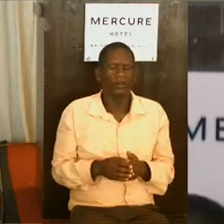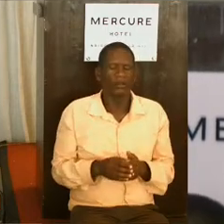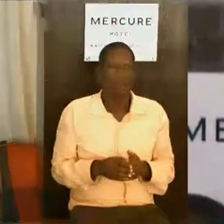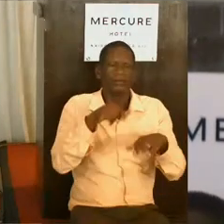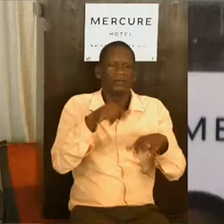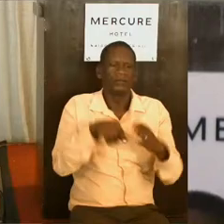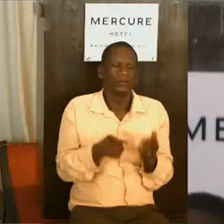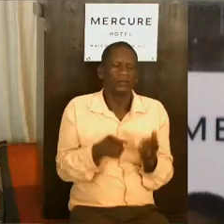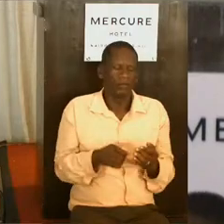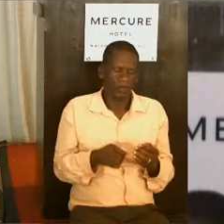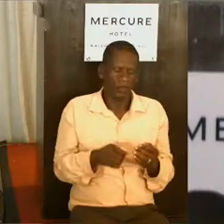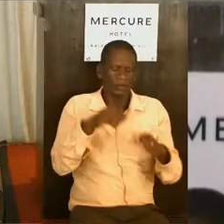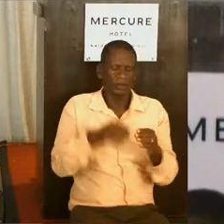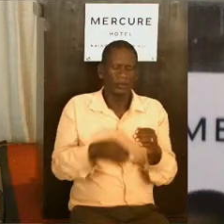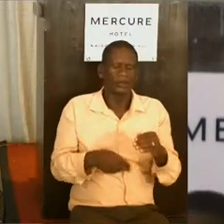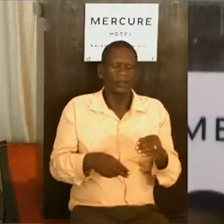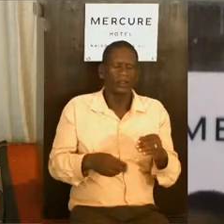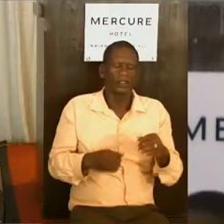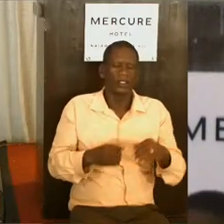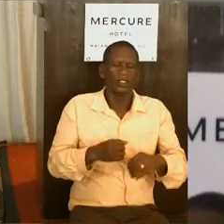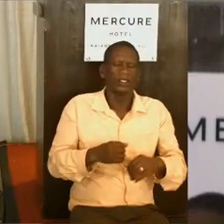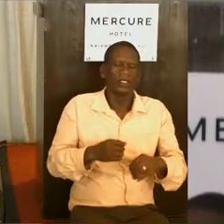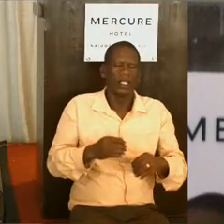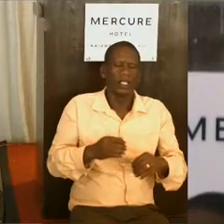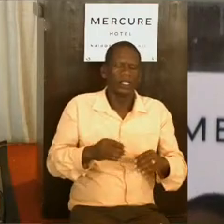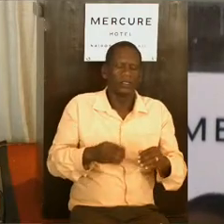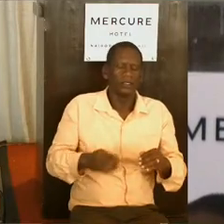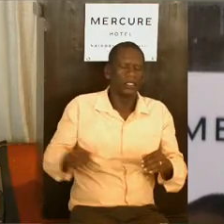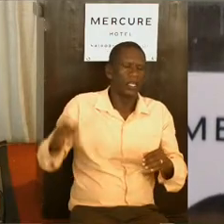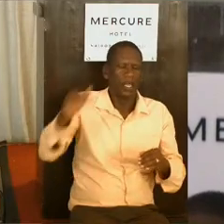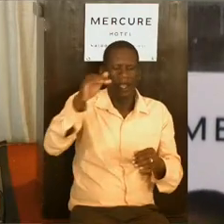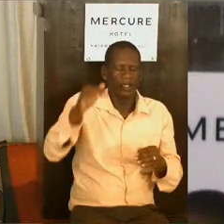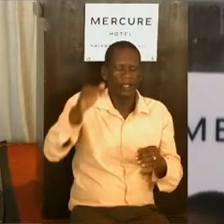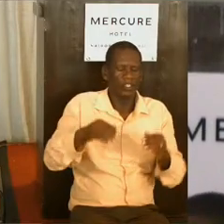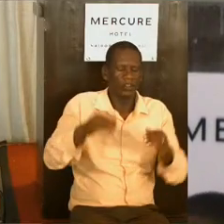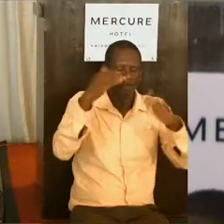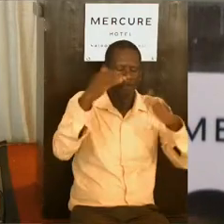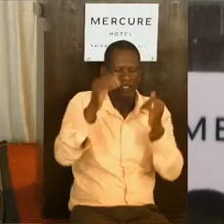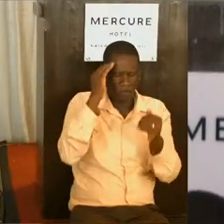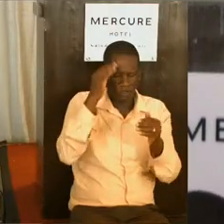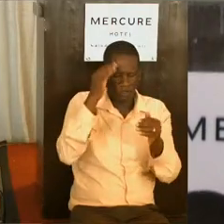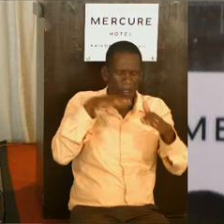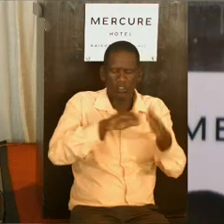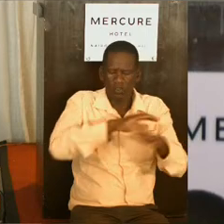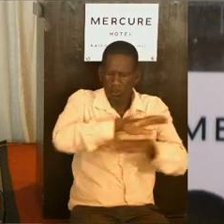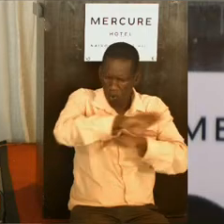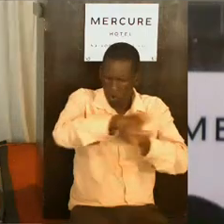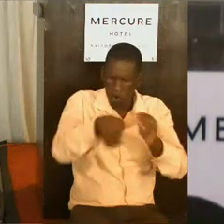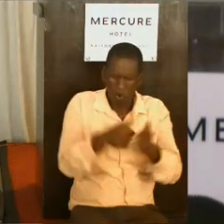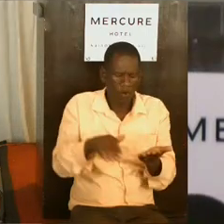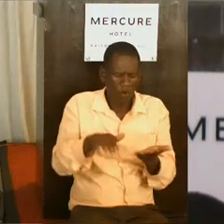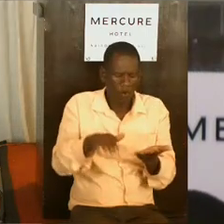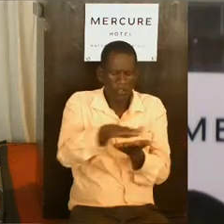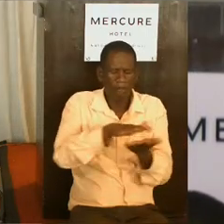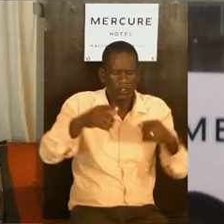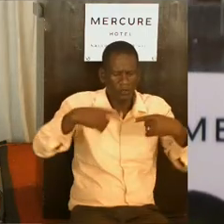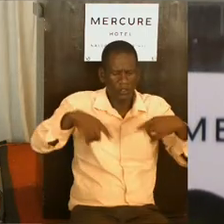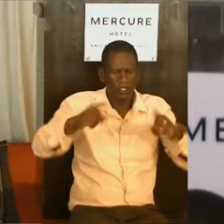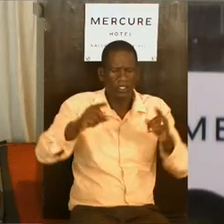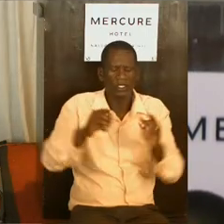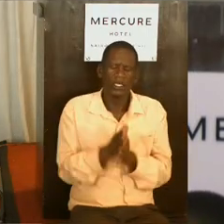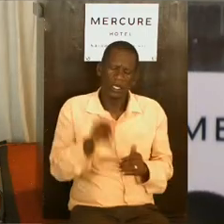the high and the higher education be also made accessible uh to all on the basis of Merit